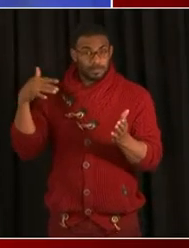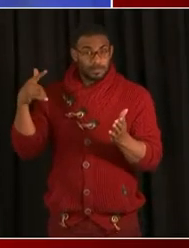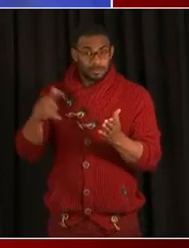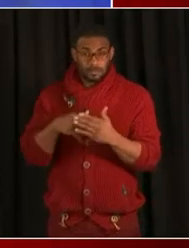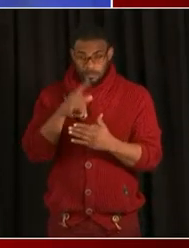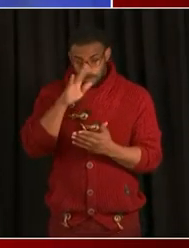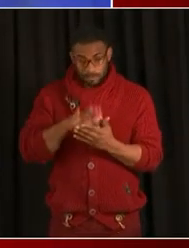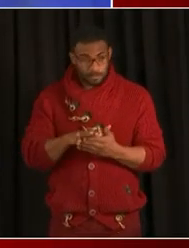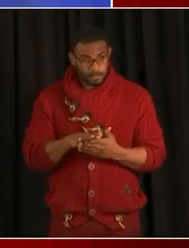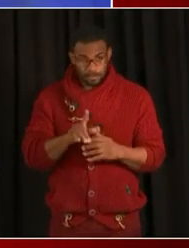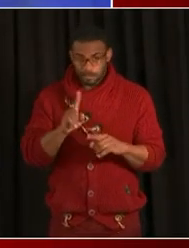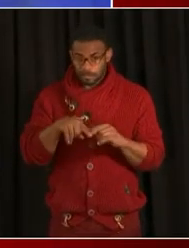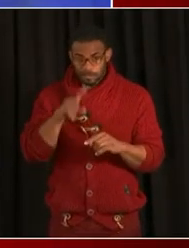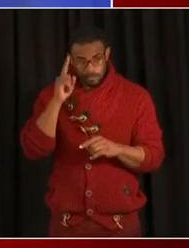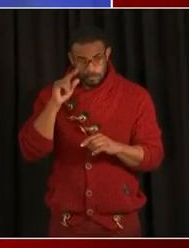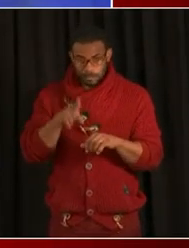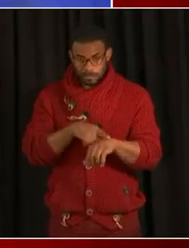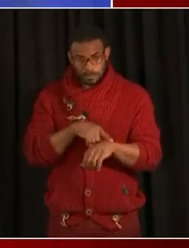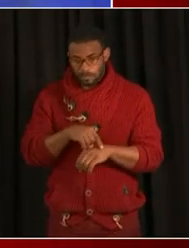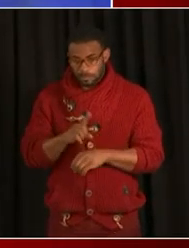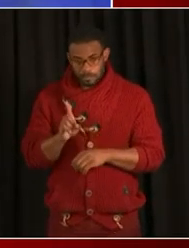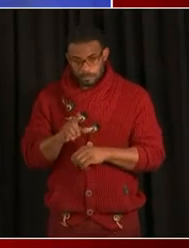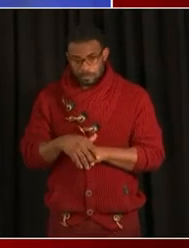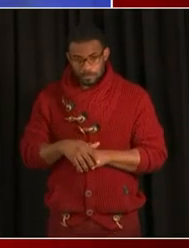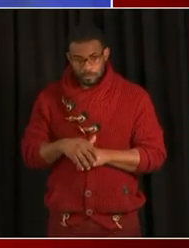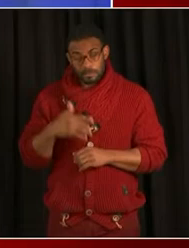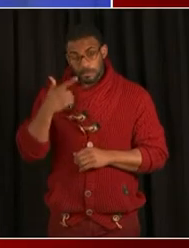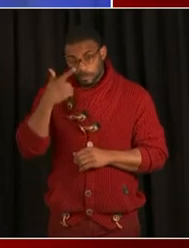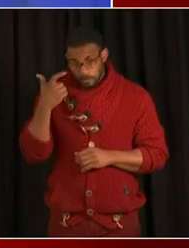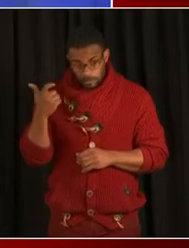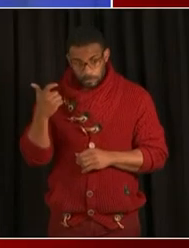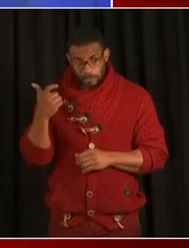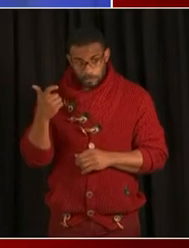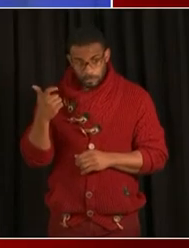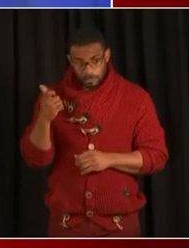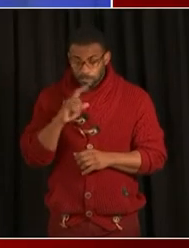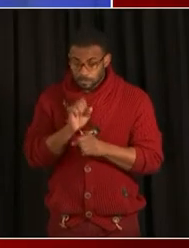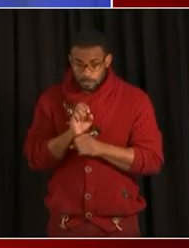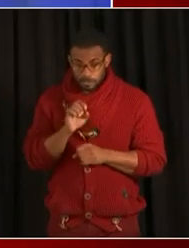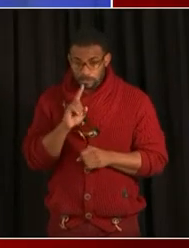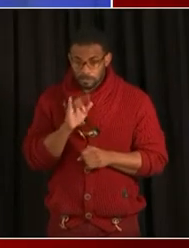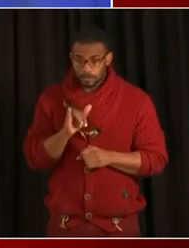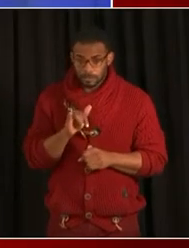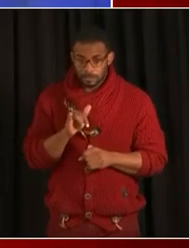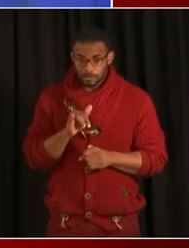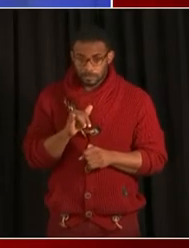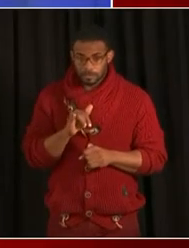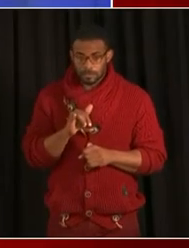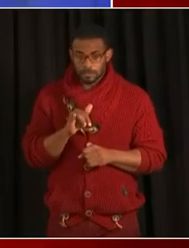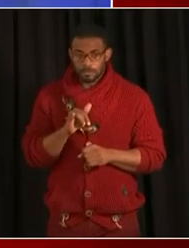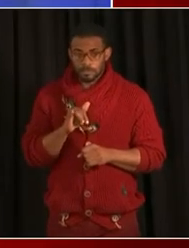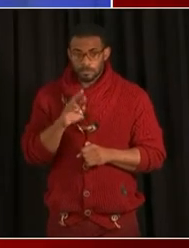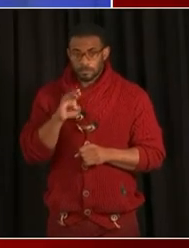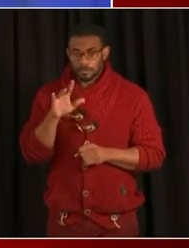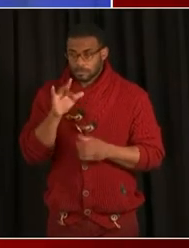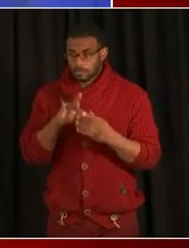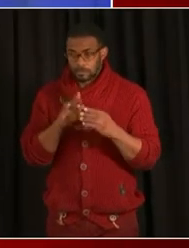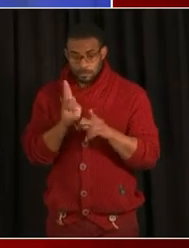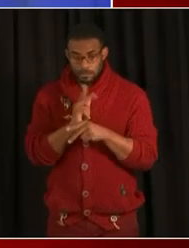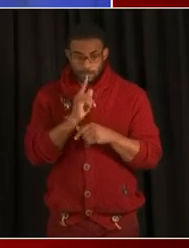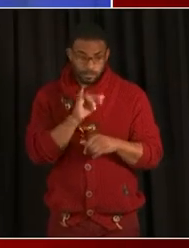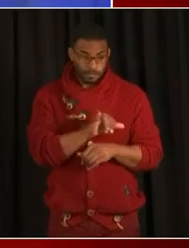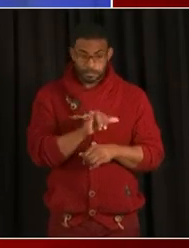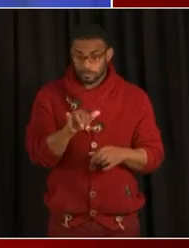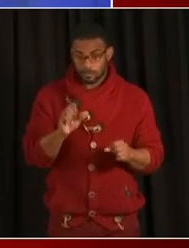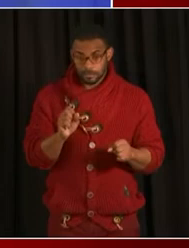believe, and it can't be for very long. Yeah. Because the reality of it is, as Rebecca was saying, the production